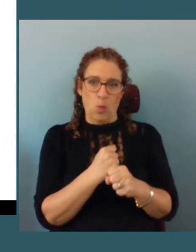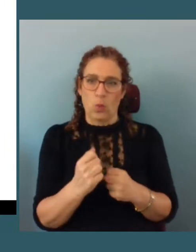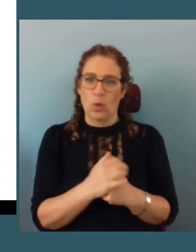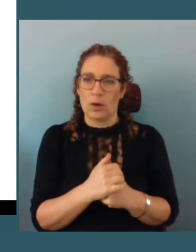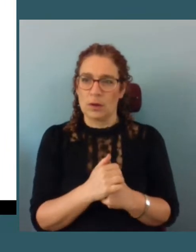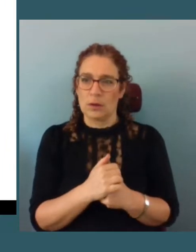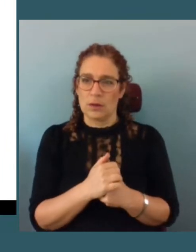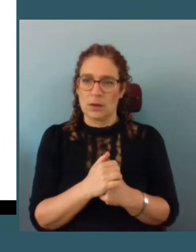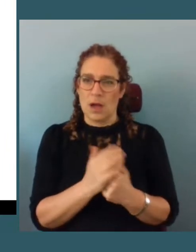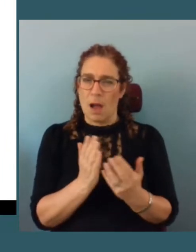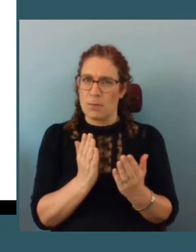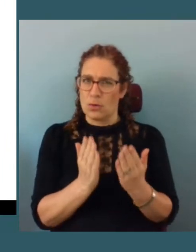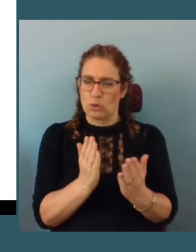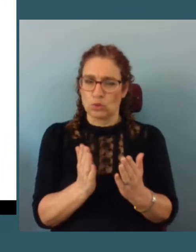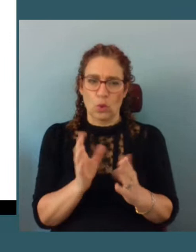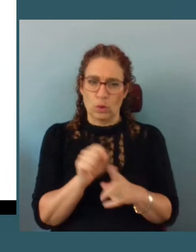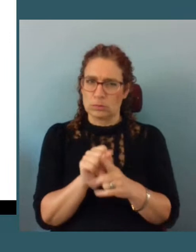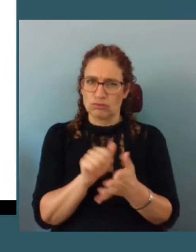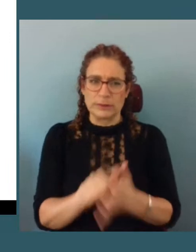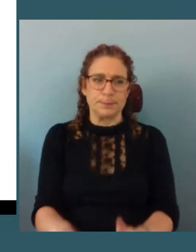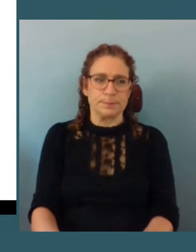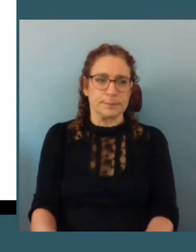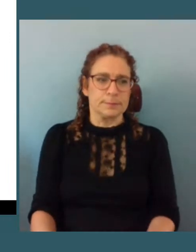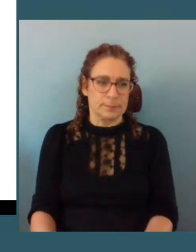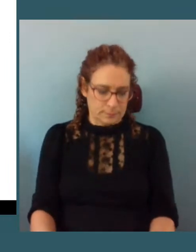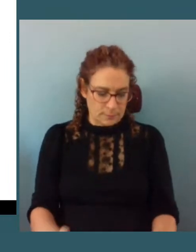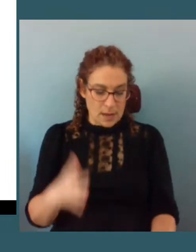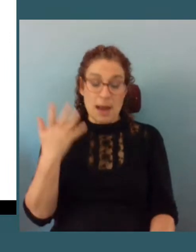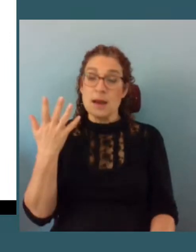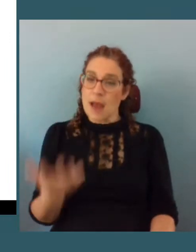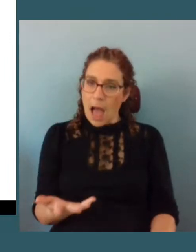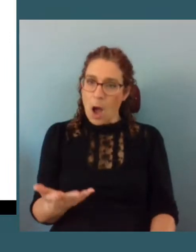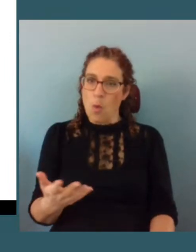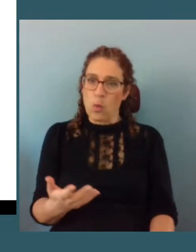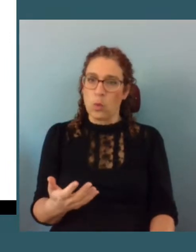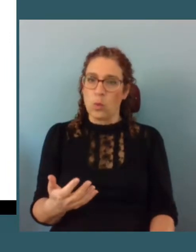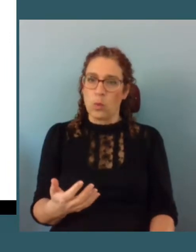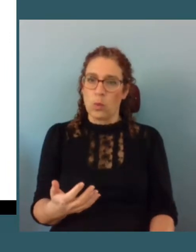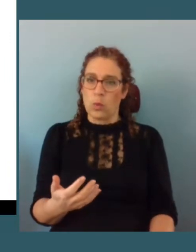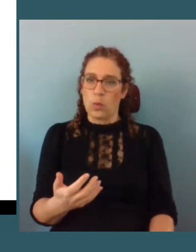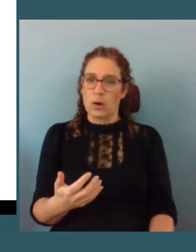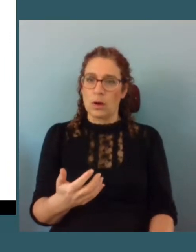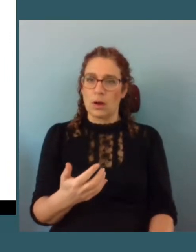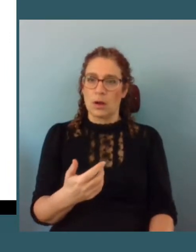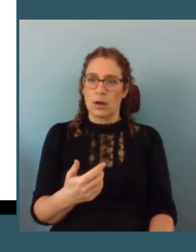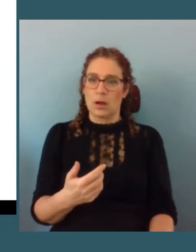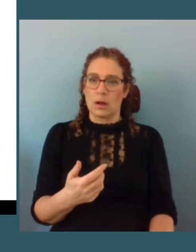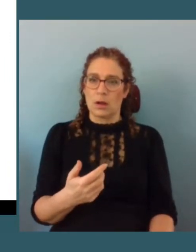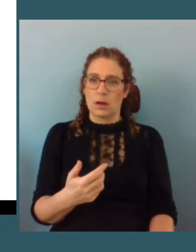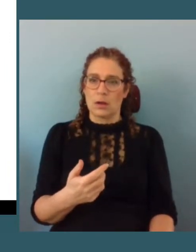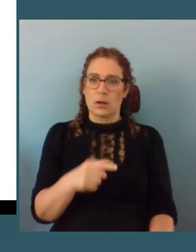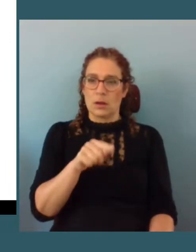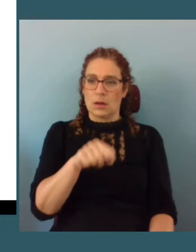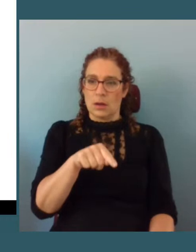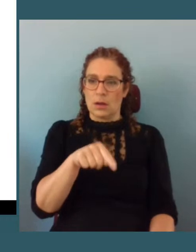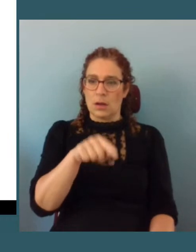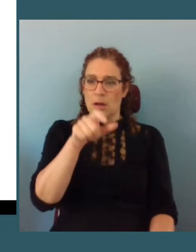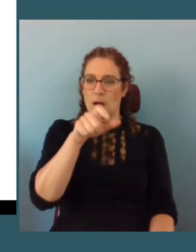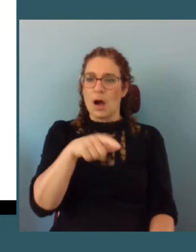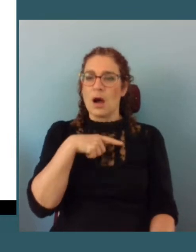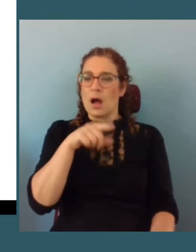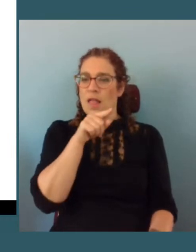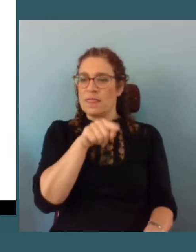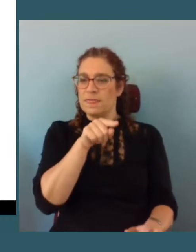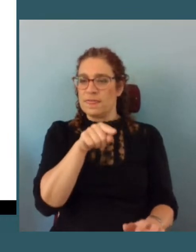So case 2, a baby presenting at 3 weeks of age, exclusively breastfed. Mother reports lots of symptoms in her